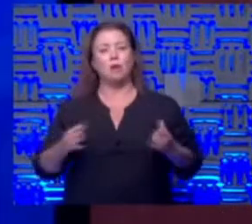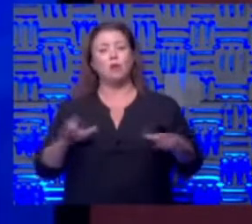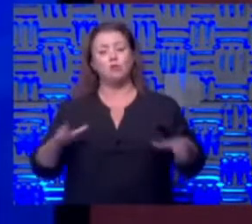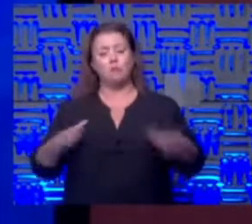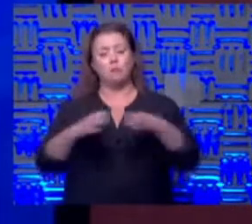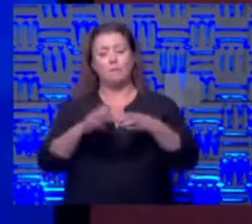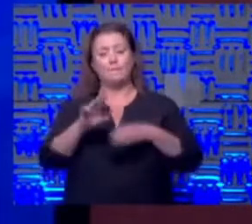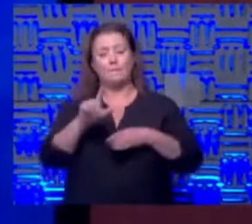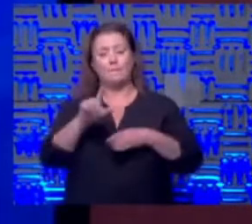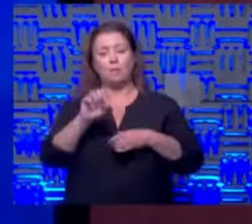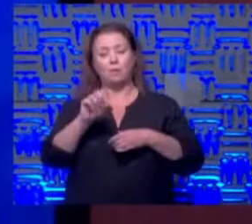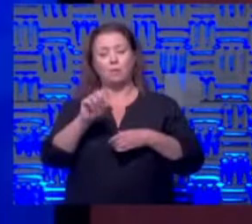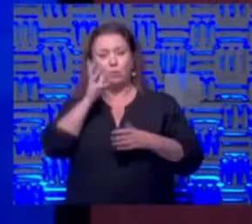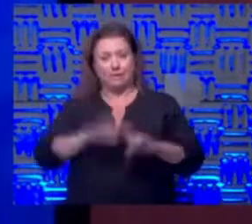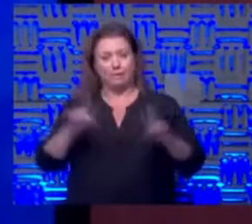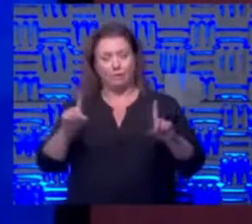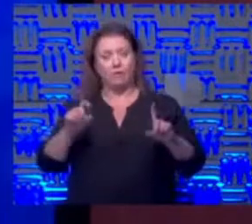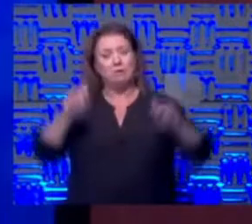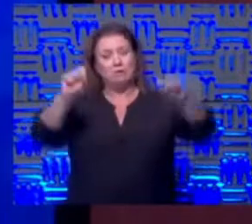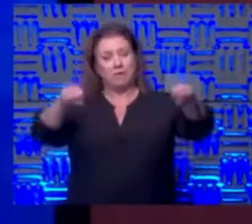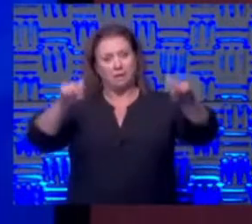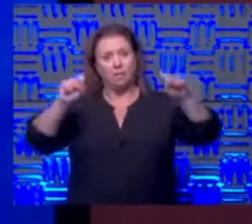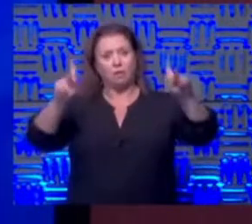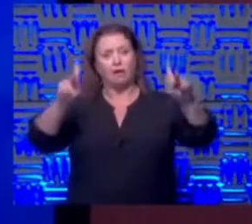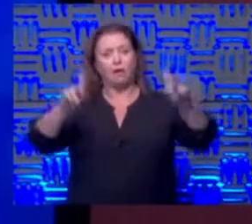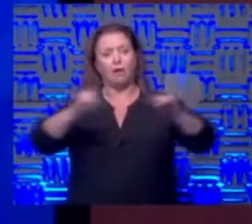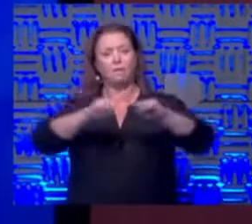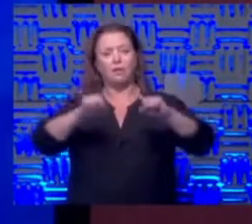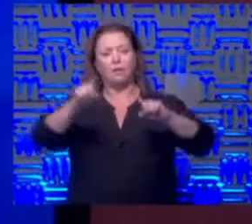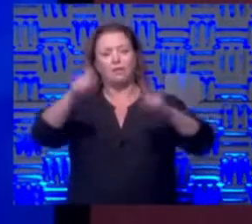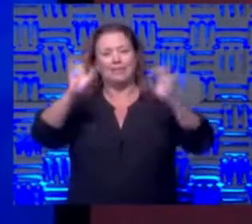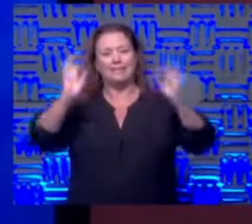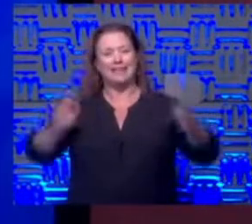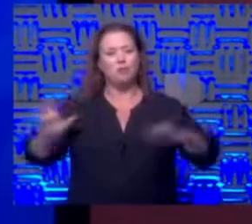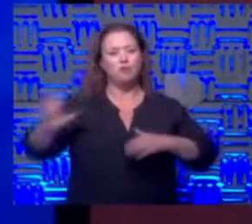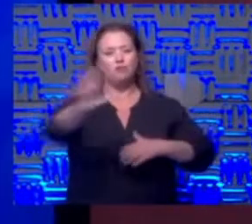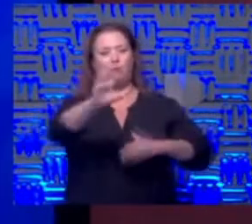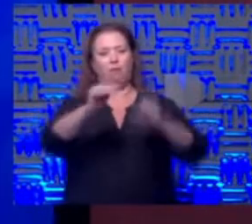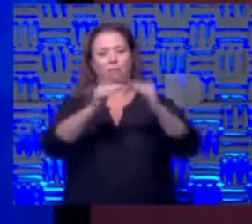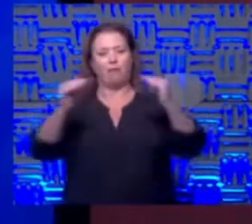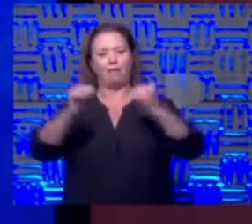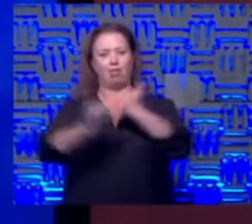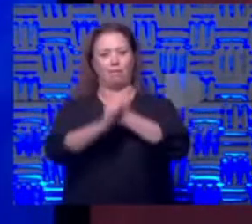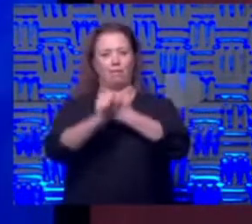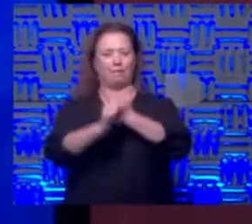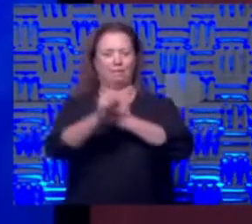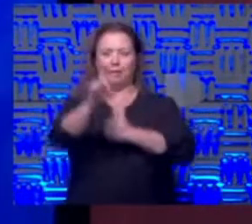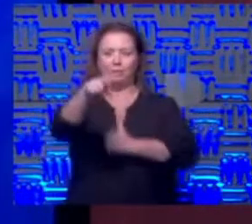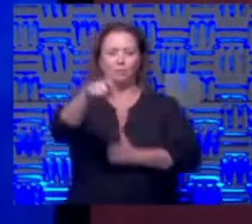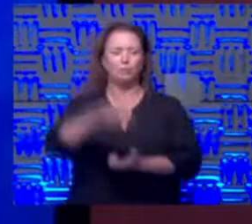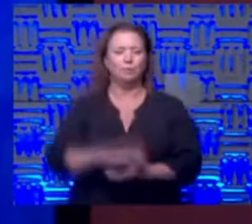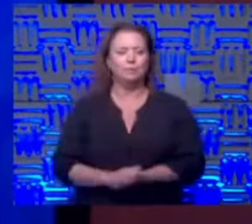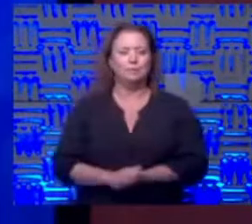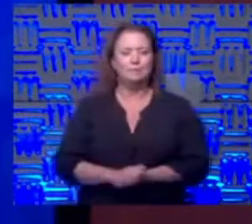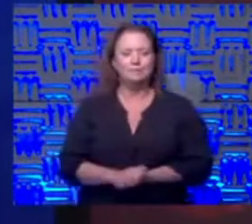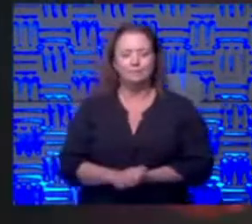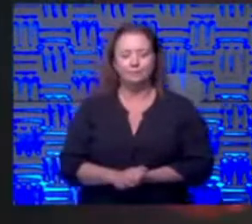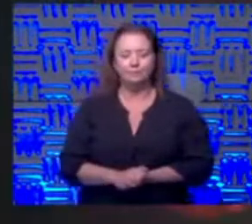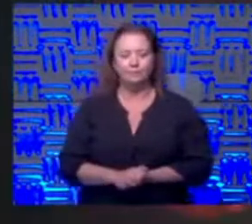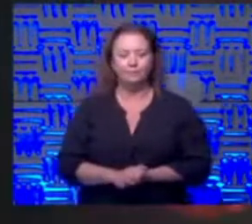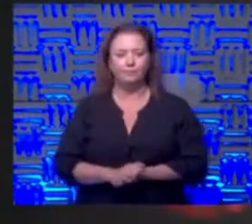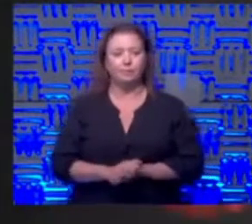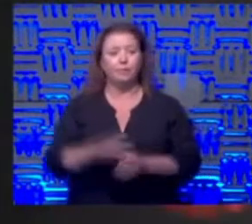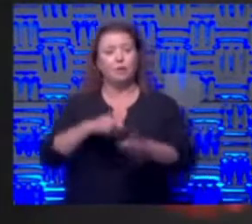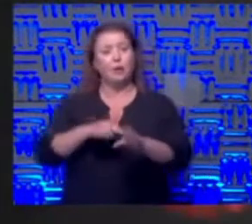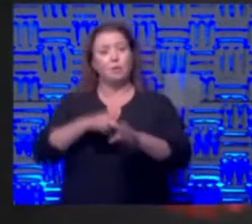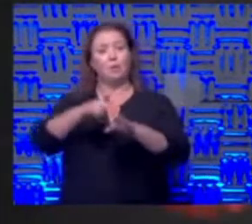will be different. They can still be okay, but you have to decide the level of risk. Yeah. All right, next question. Professional